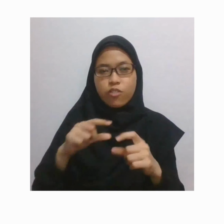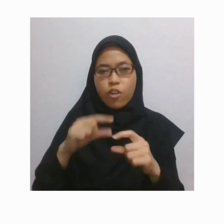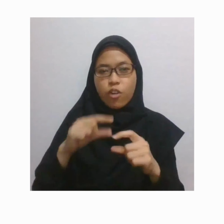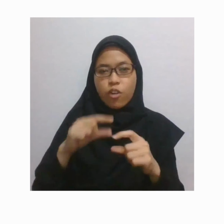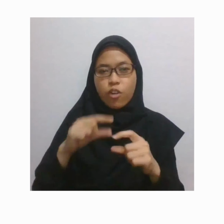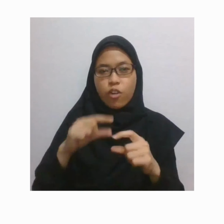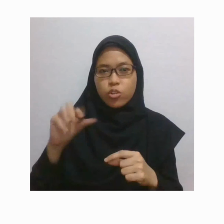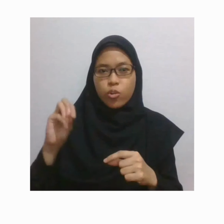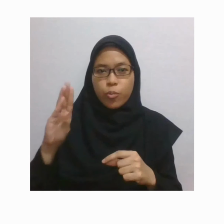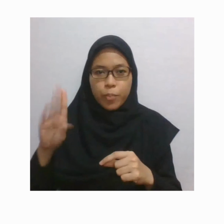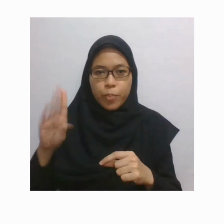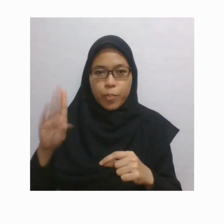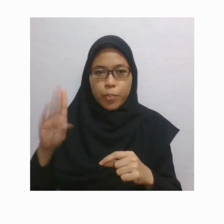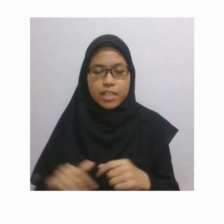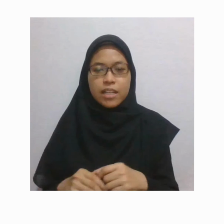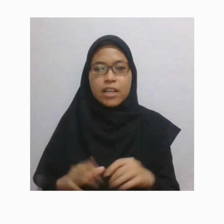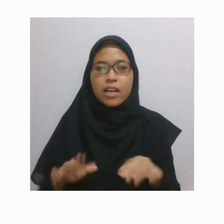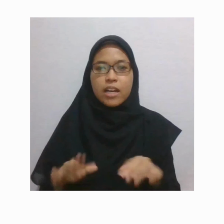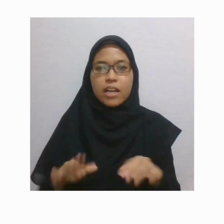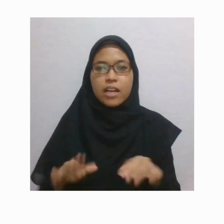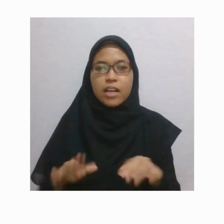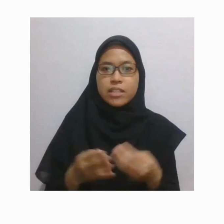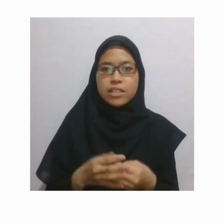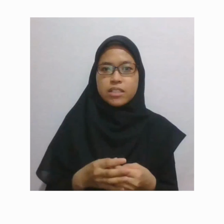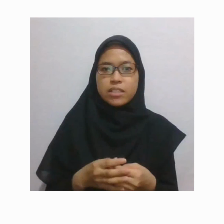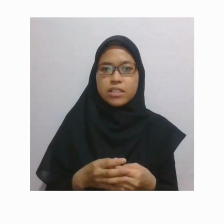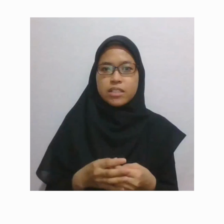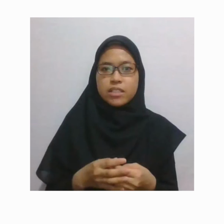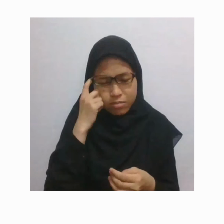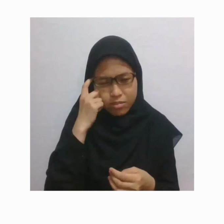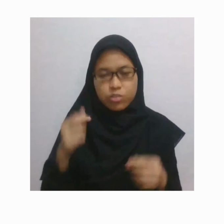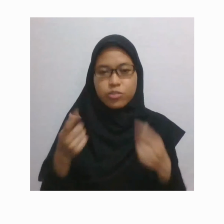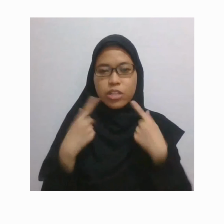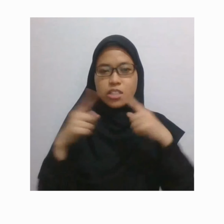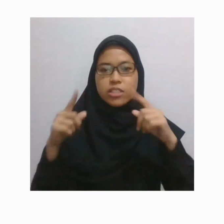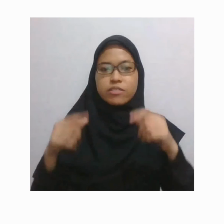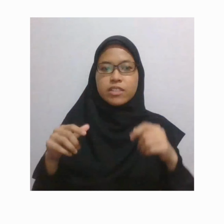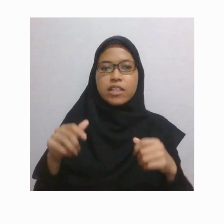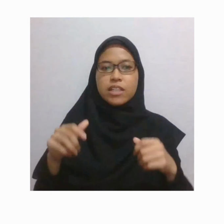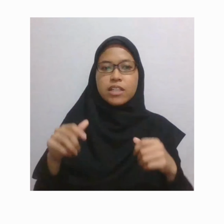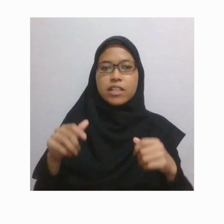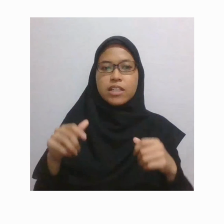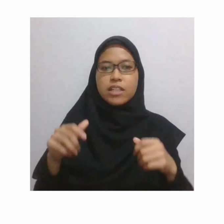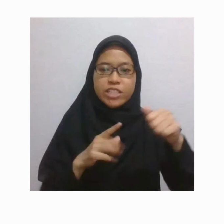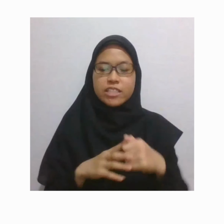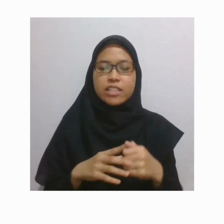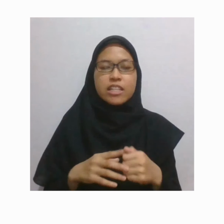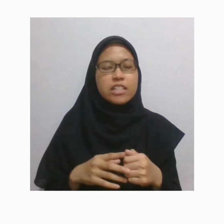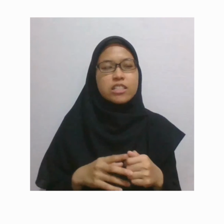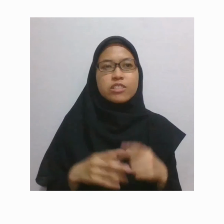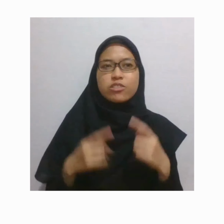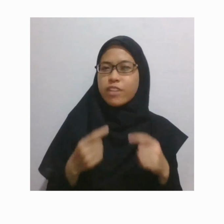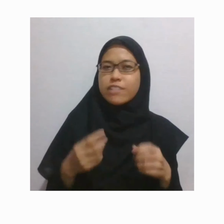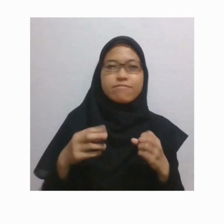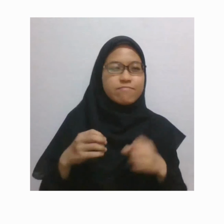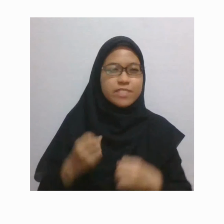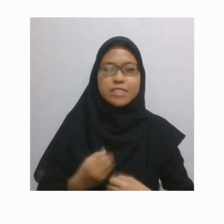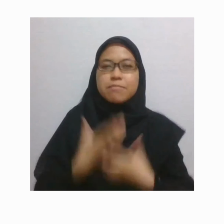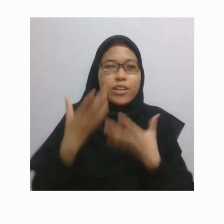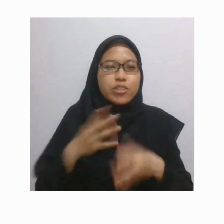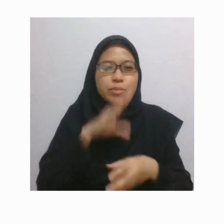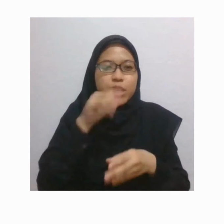to achieve that increased ambition. It was truly inspiring to be part of such platforms and to engage